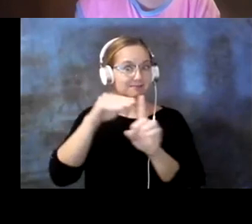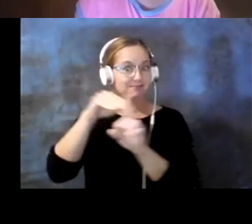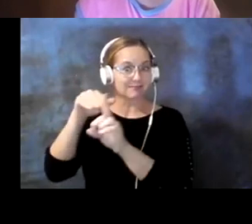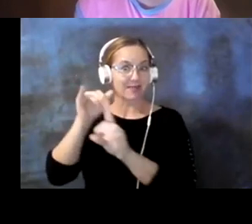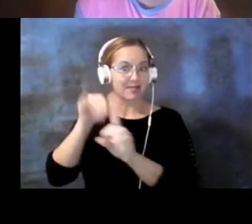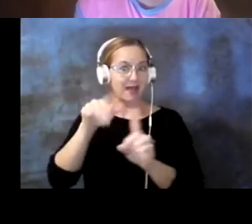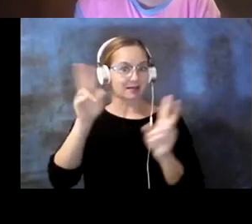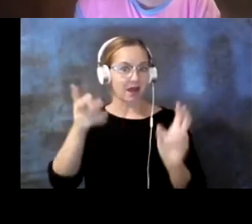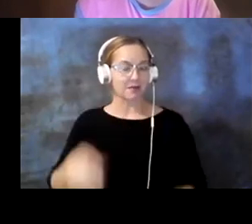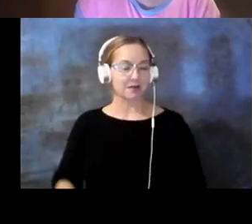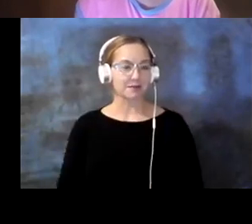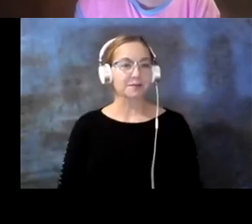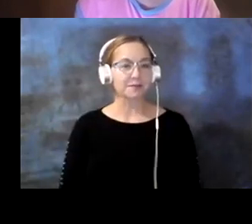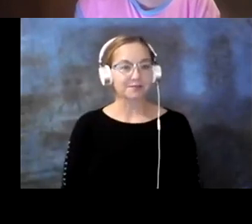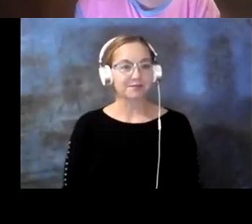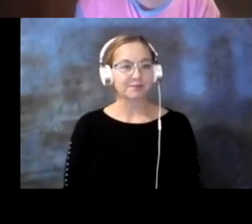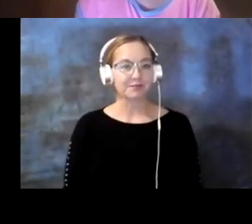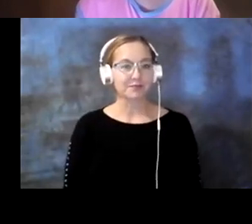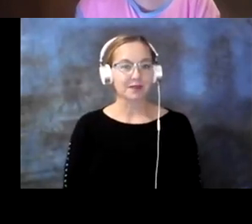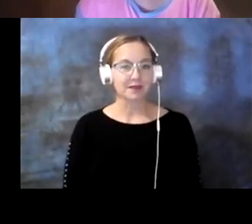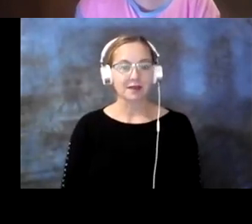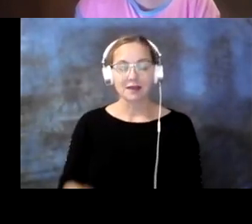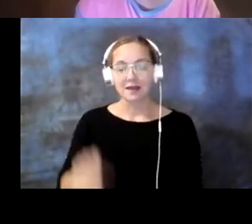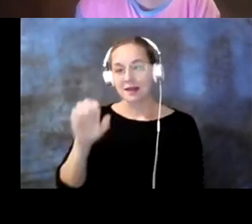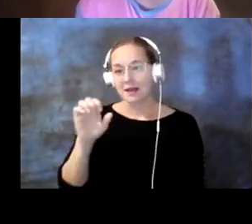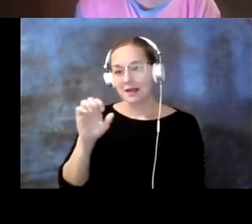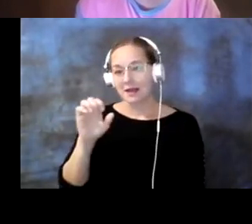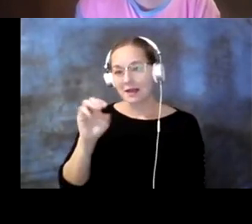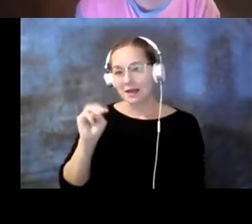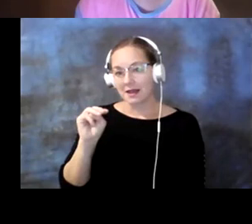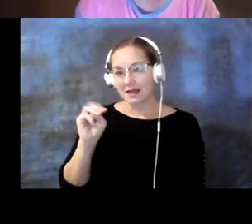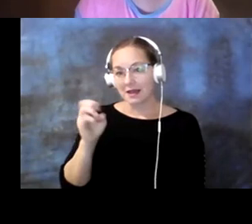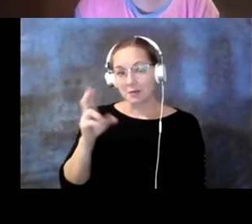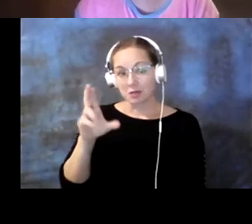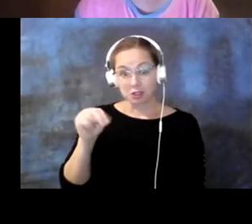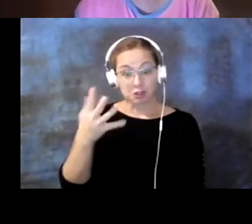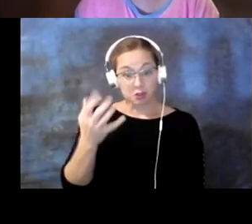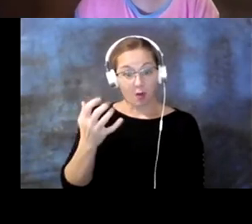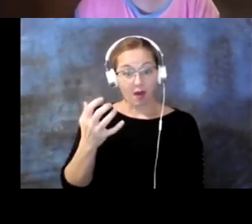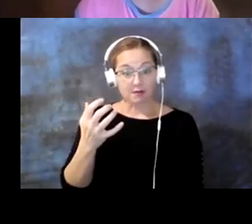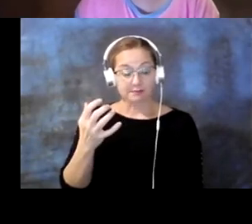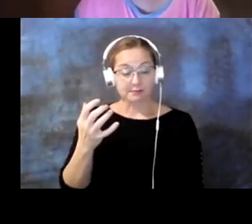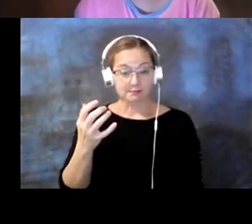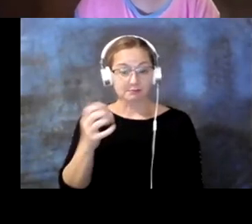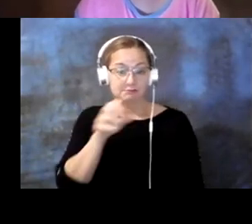that. And Emerson, do you want to?